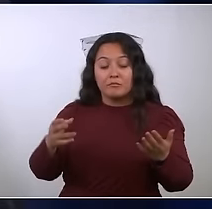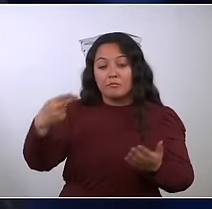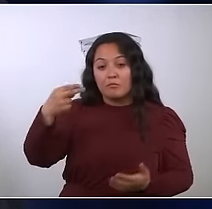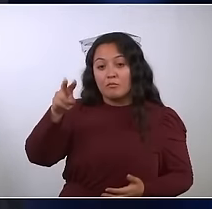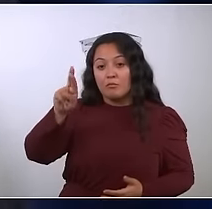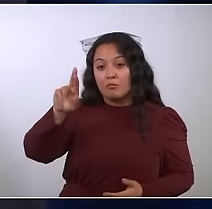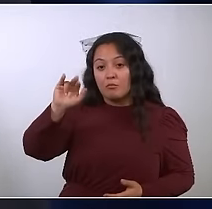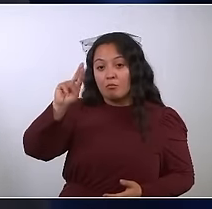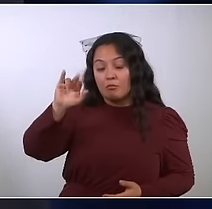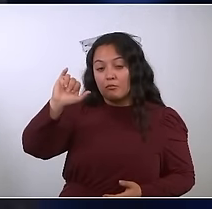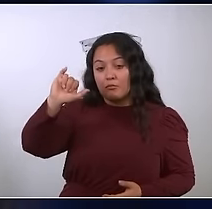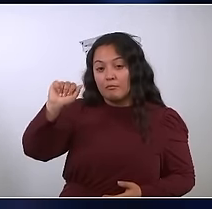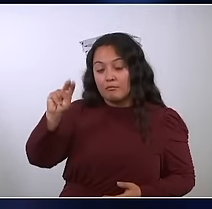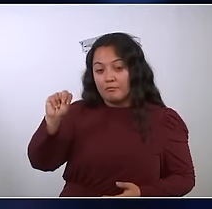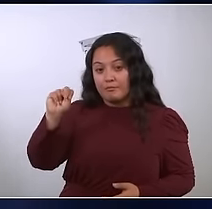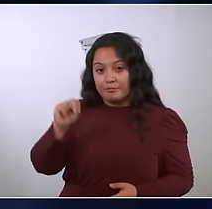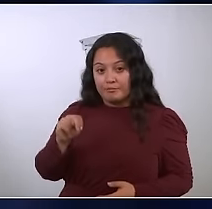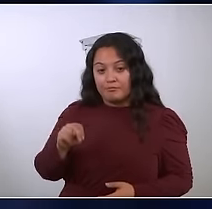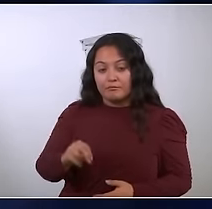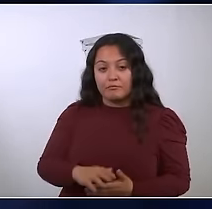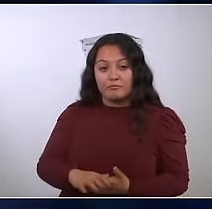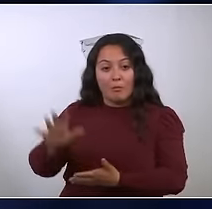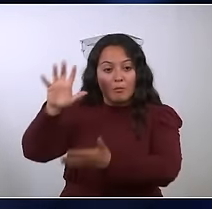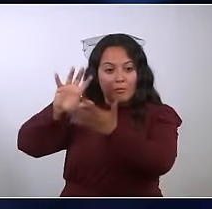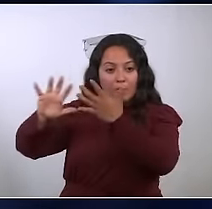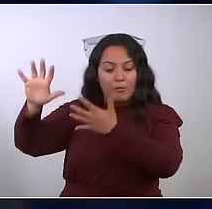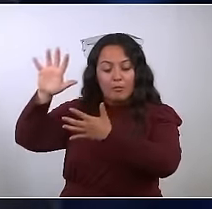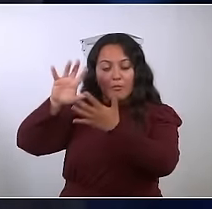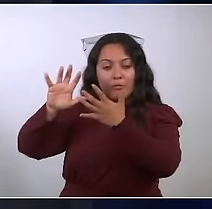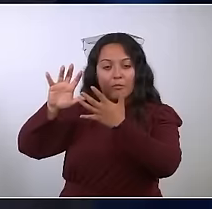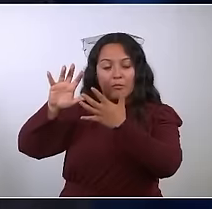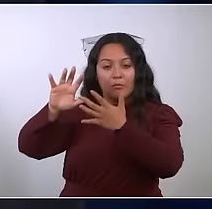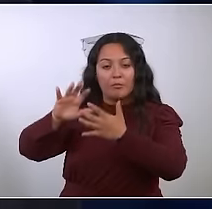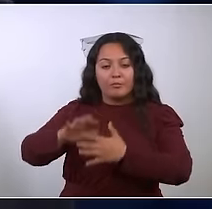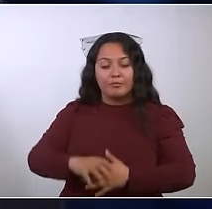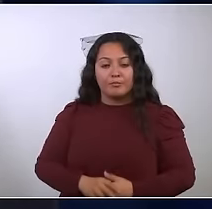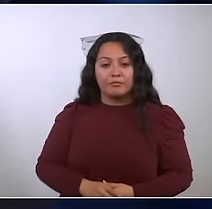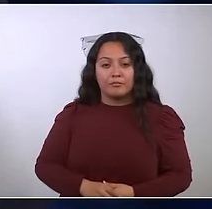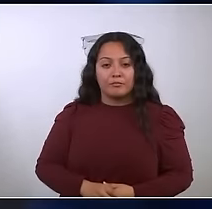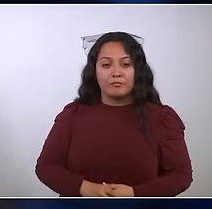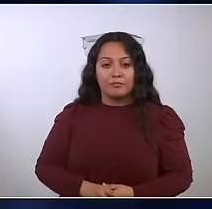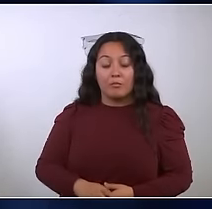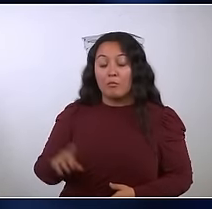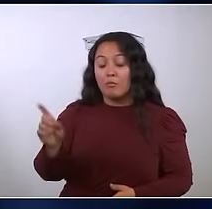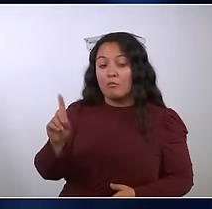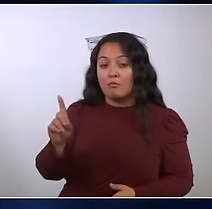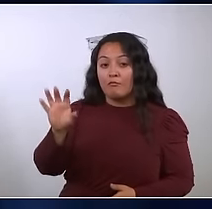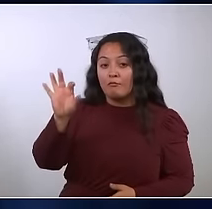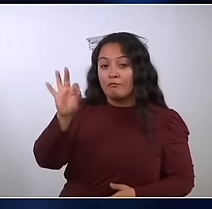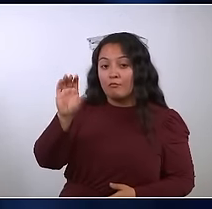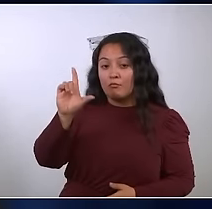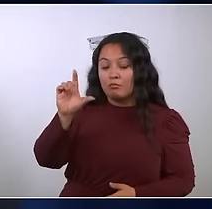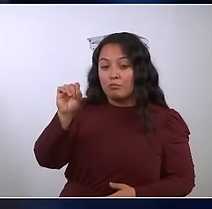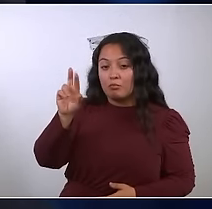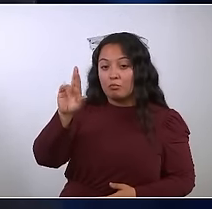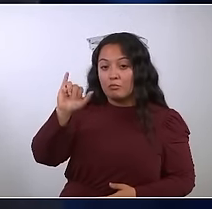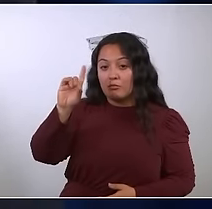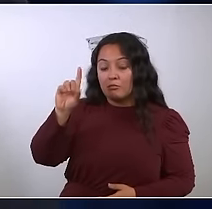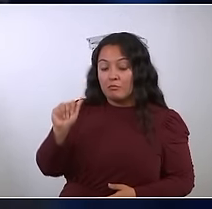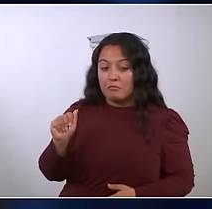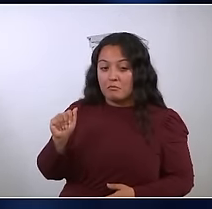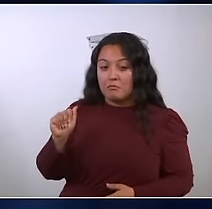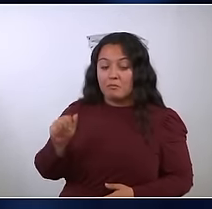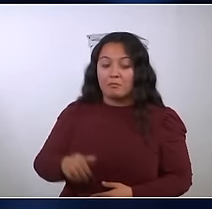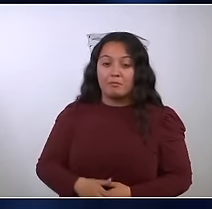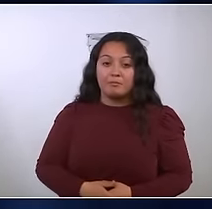un desastre natural como un huracán. A hurricane in the Pacific Coast or in the state of Florida. Un huracán como en el coste pacífico en estados